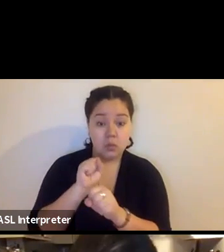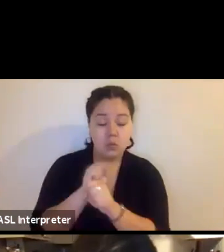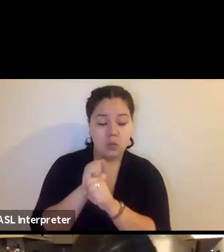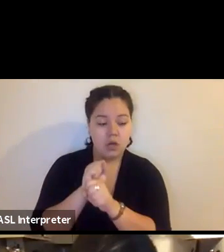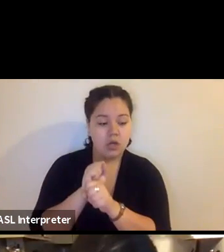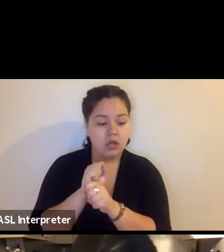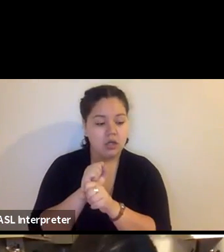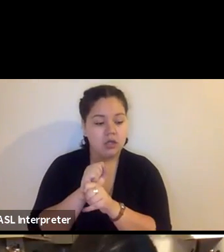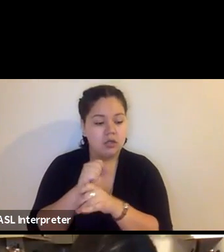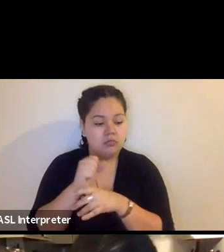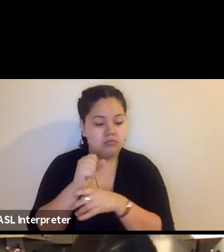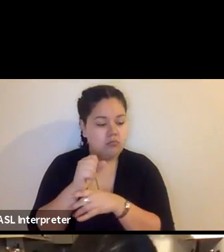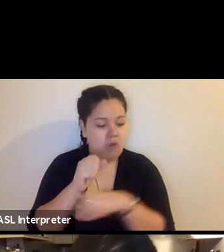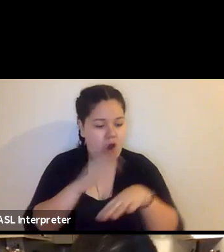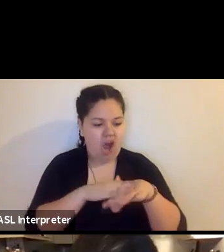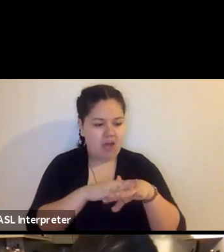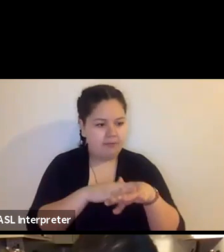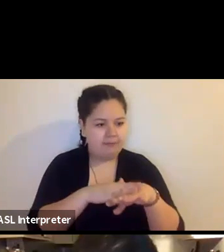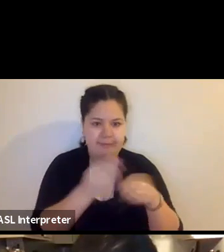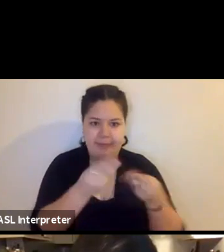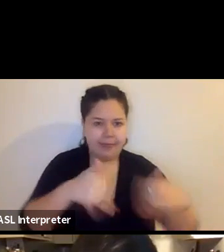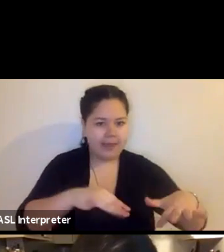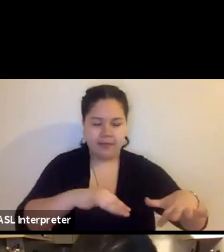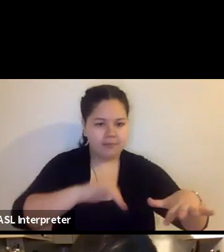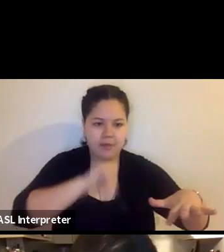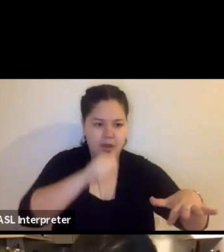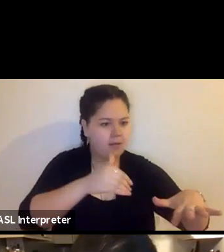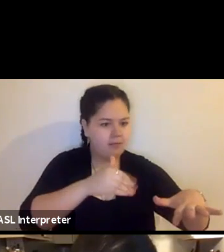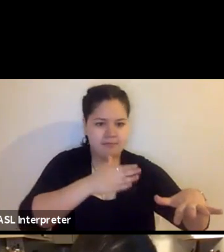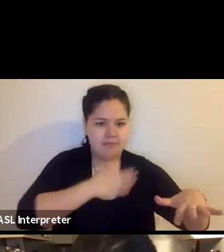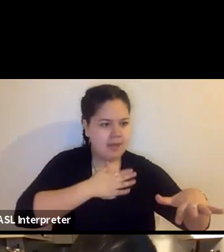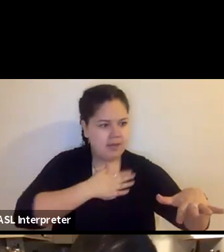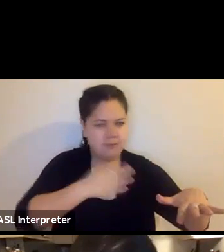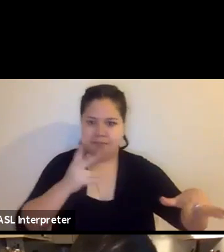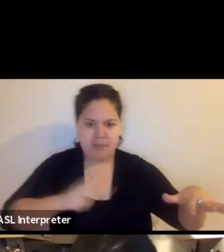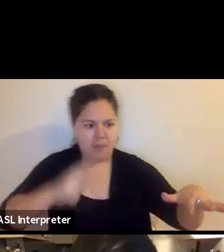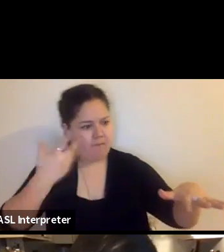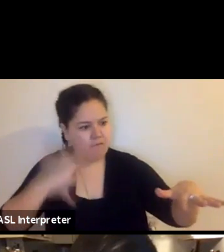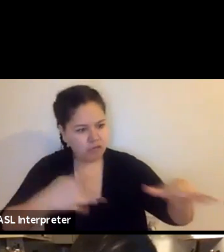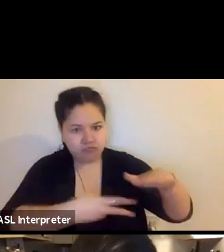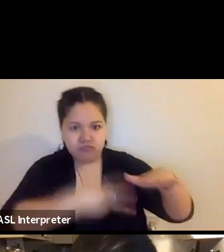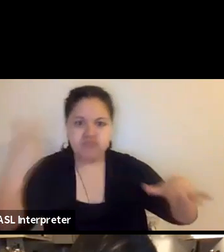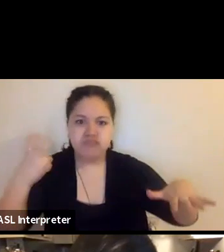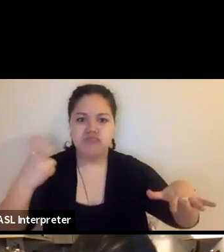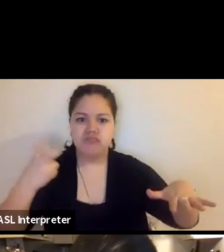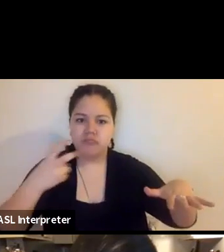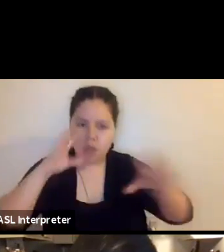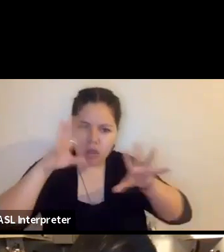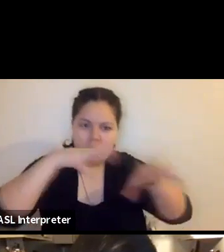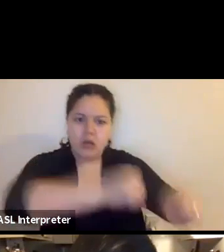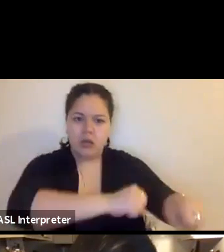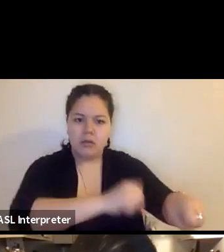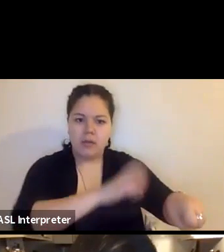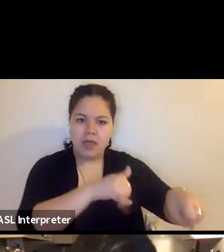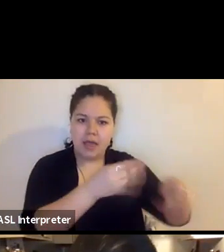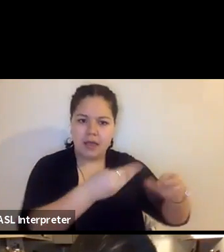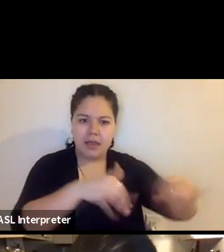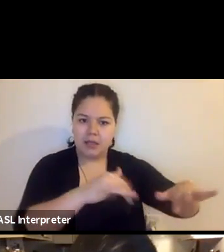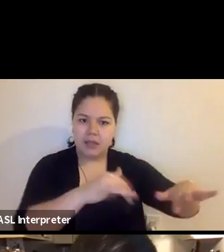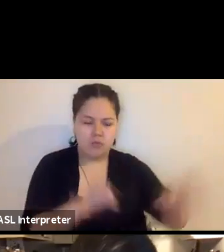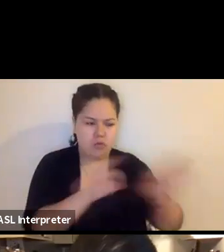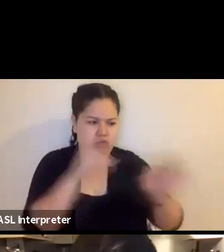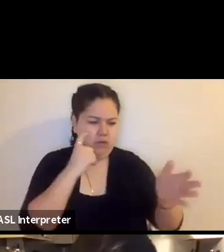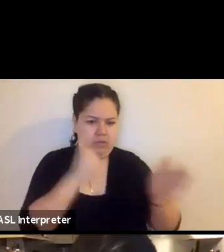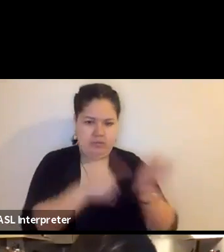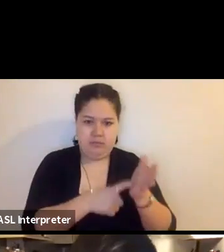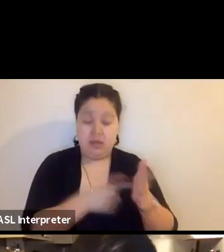I work on violated lands, stolen lands, colonized lands. I am a person who works at